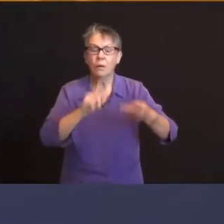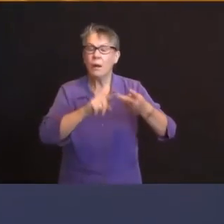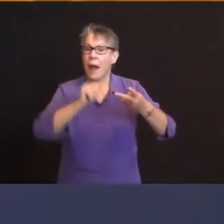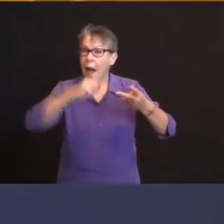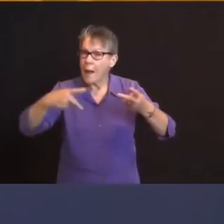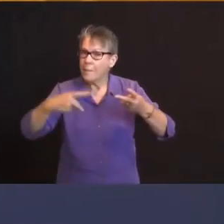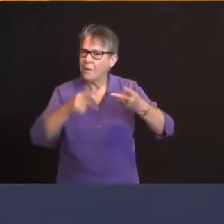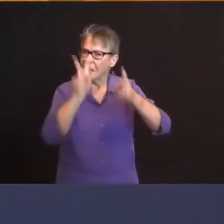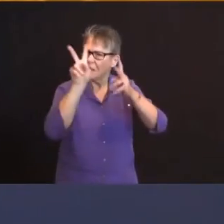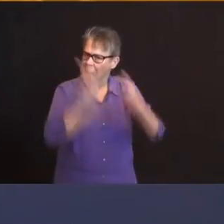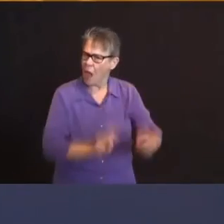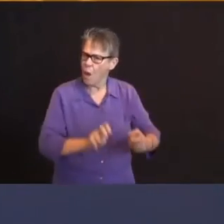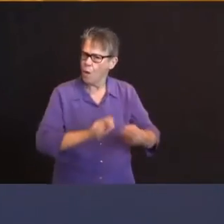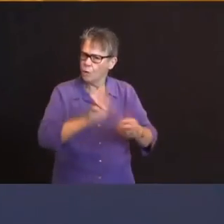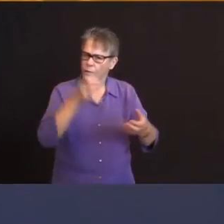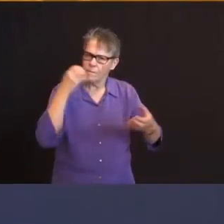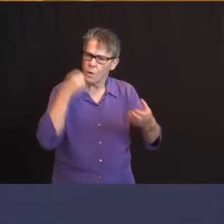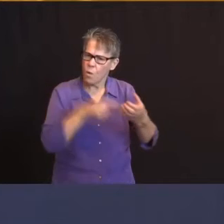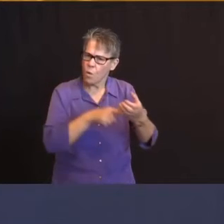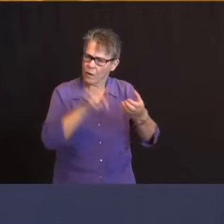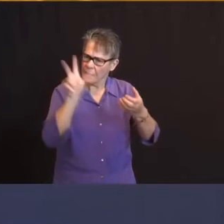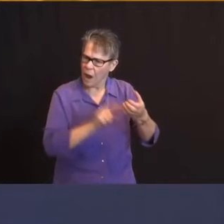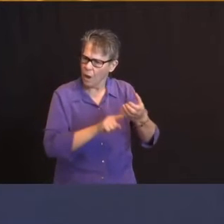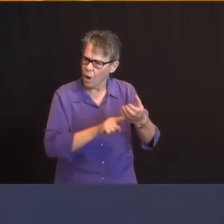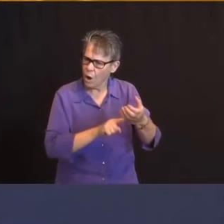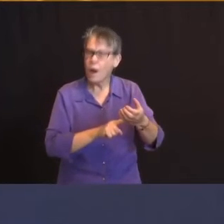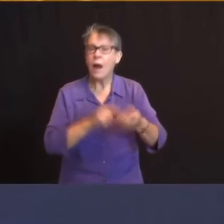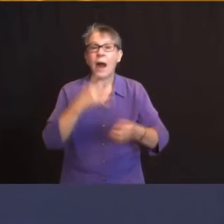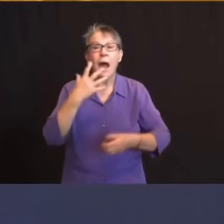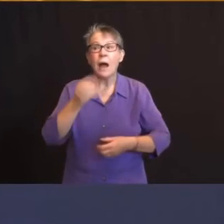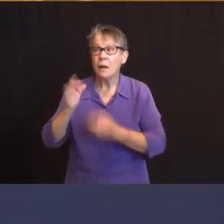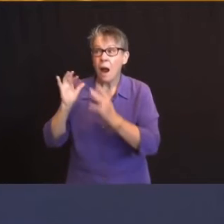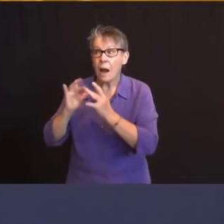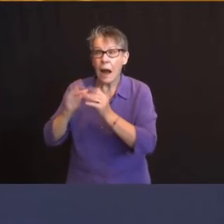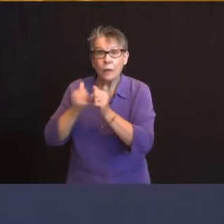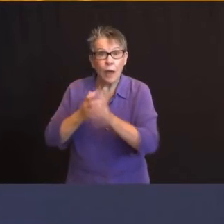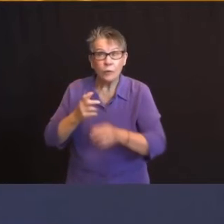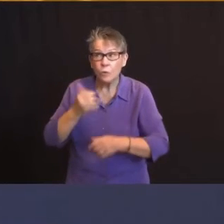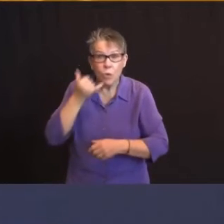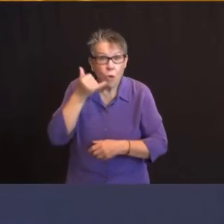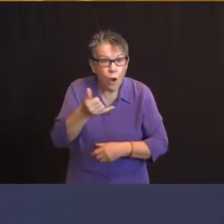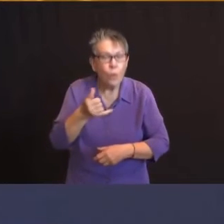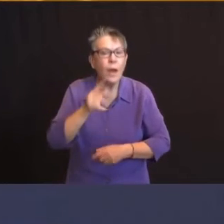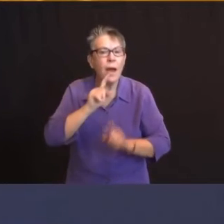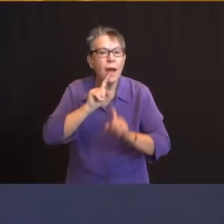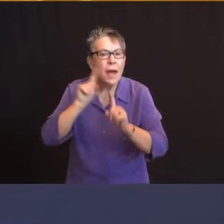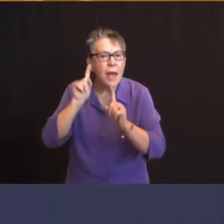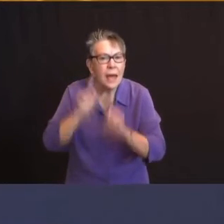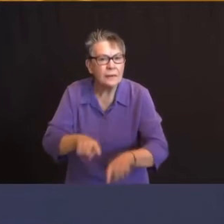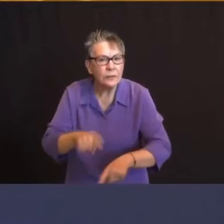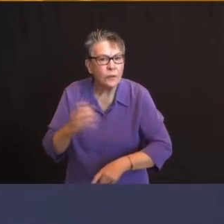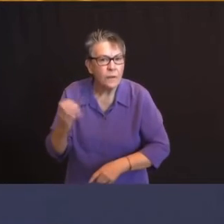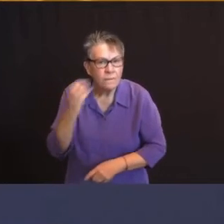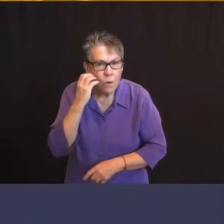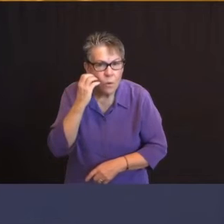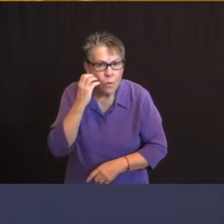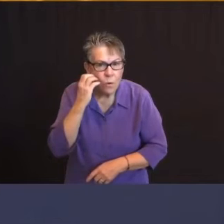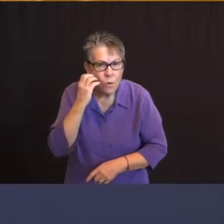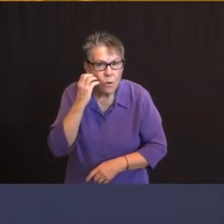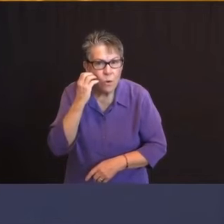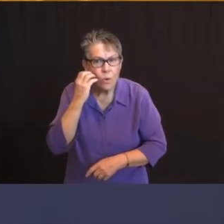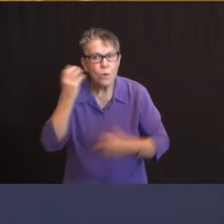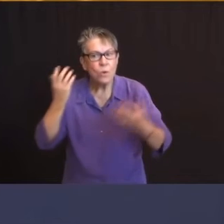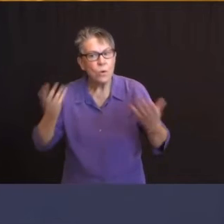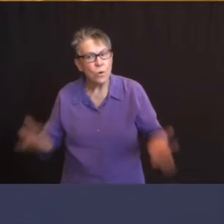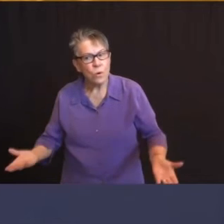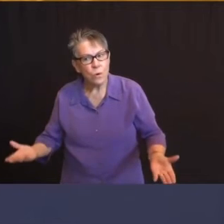as always, and your personal plea and the impact that it's had on so many. I looked through my notes. I've